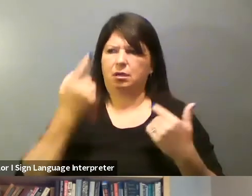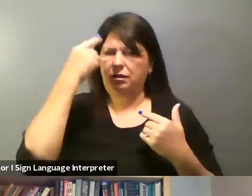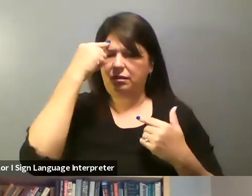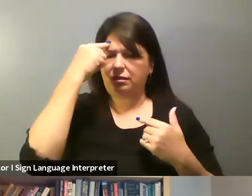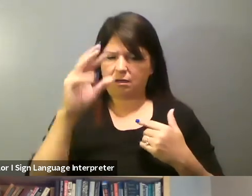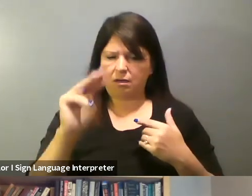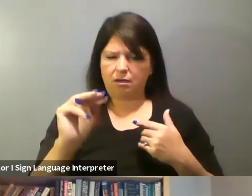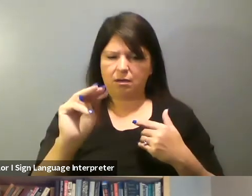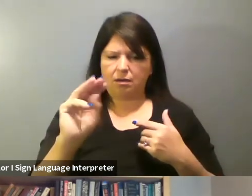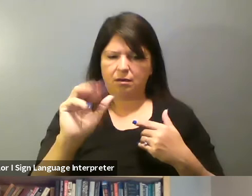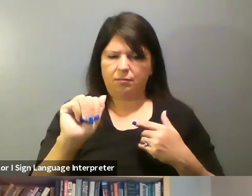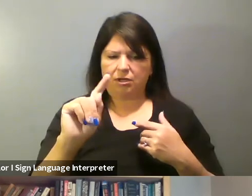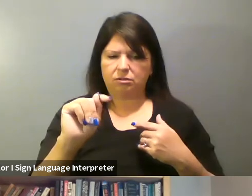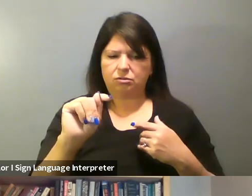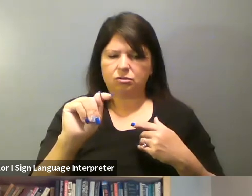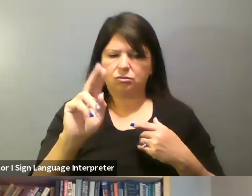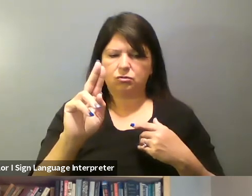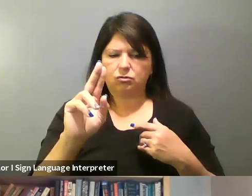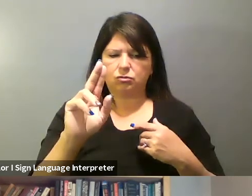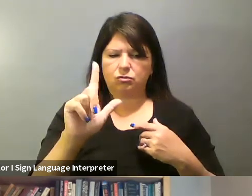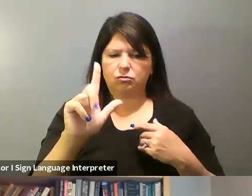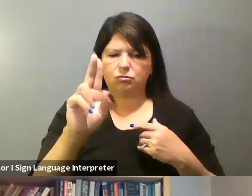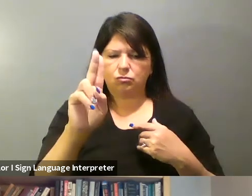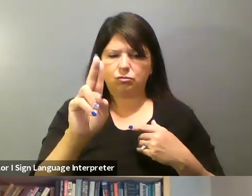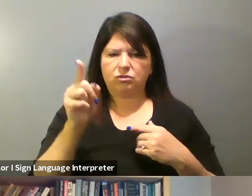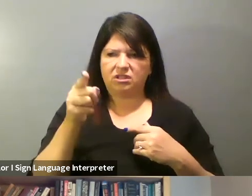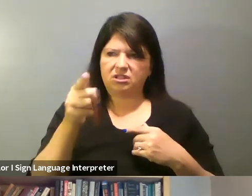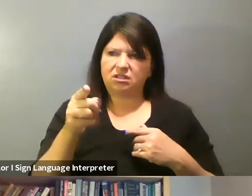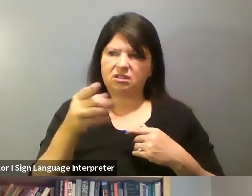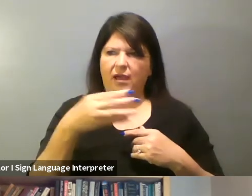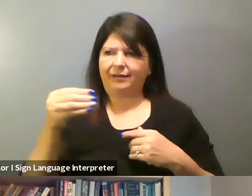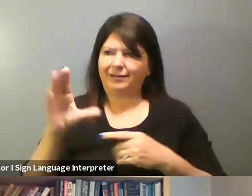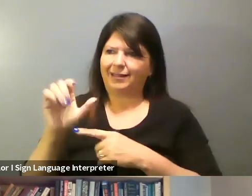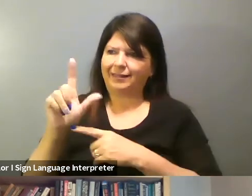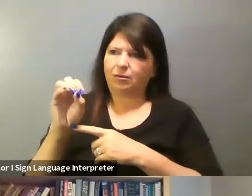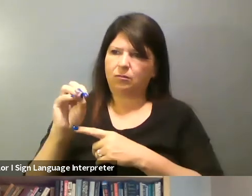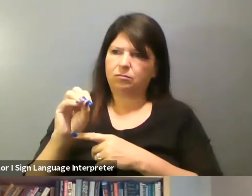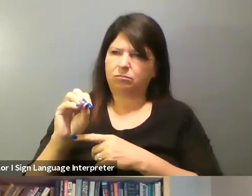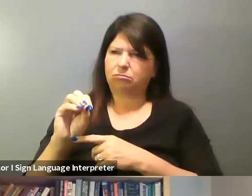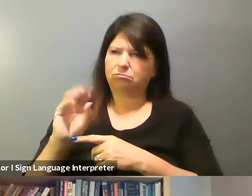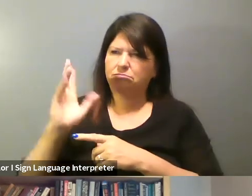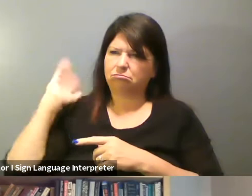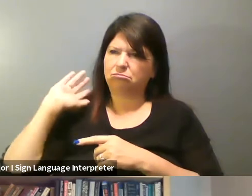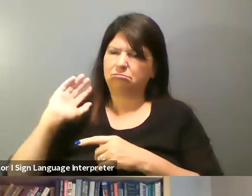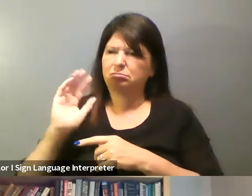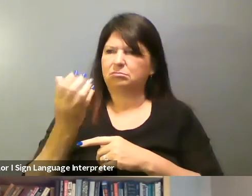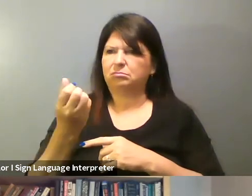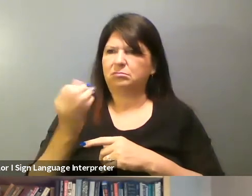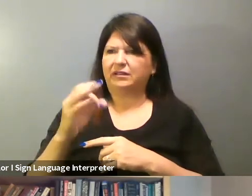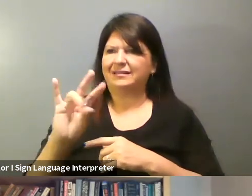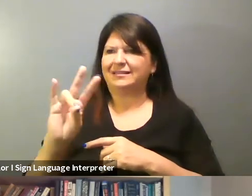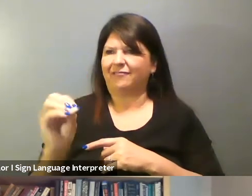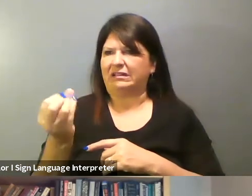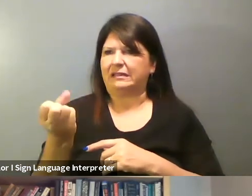the same, or? Yeah, I was about the same age as Metulu. And just like every time I spoke to somebody, just like there, it would